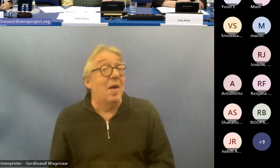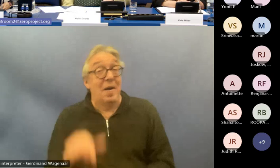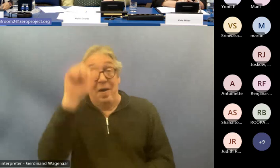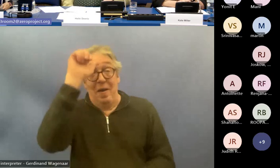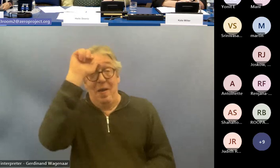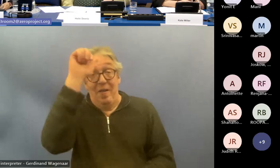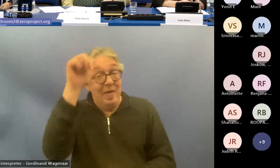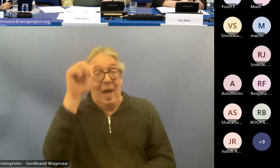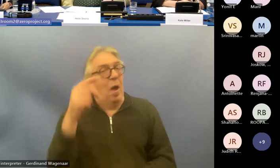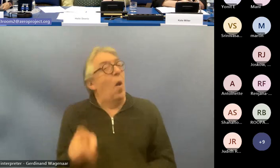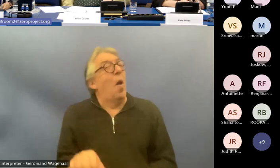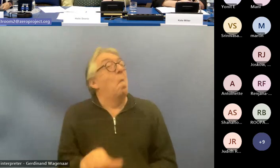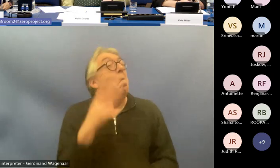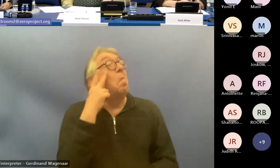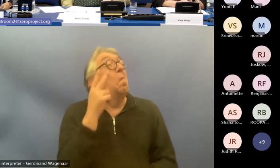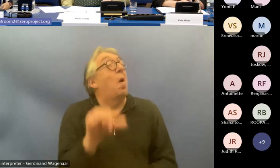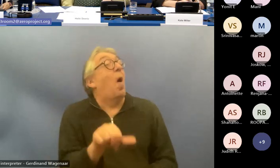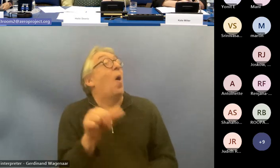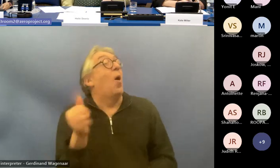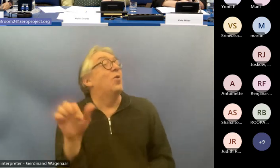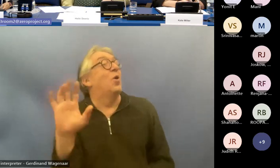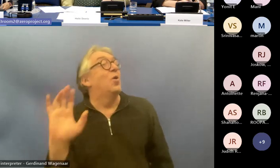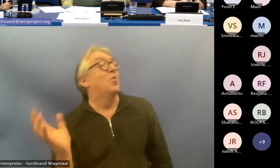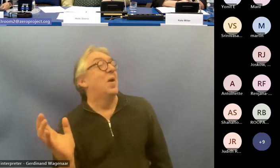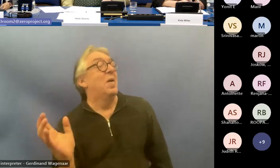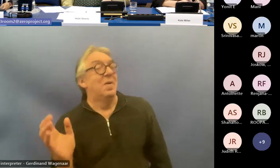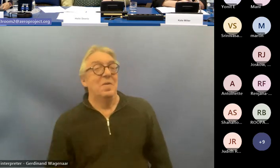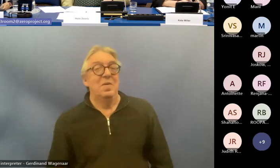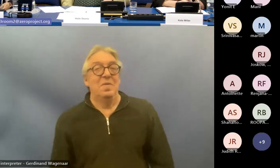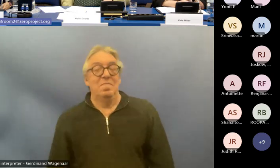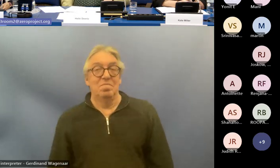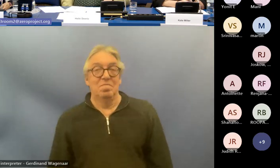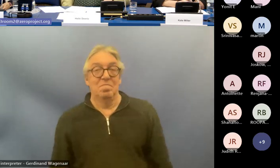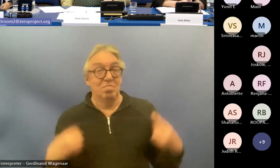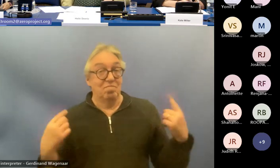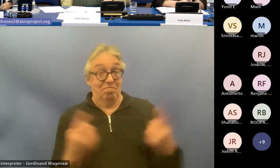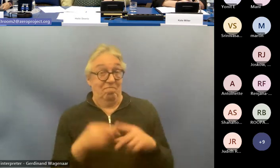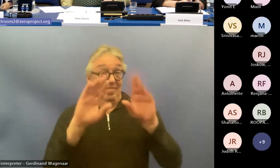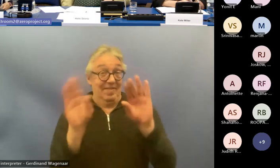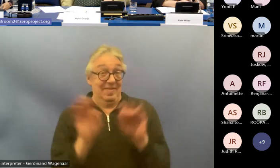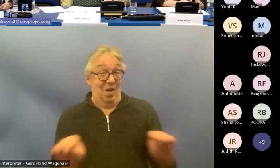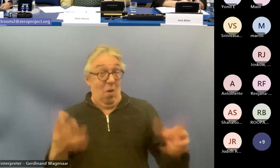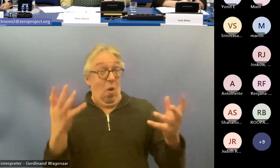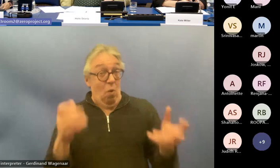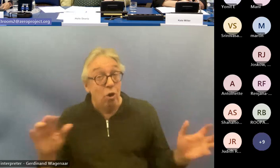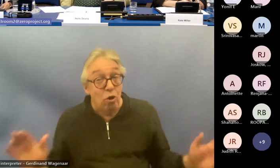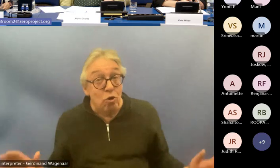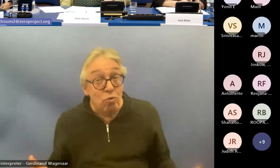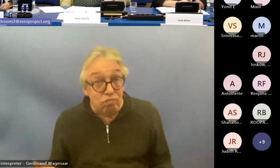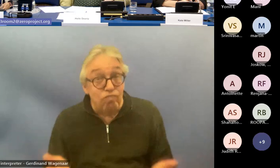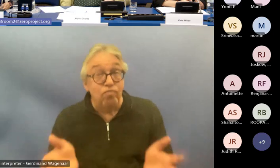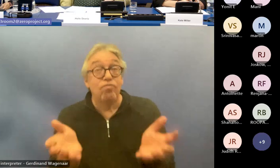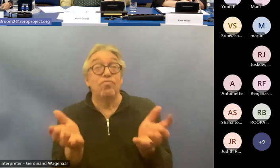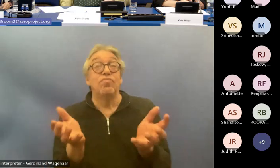is working towards it, and we are here as a family to promote this. And this takes me to